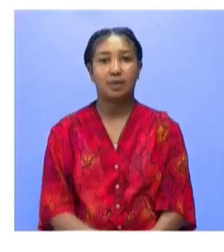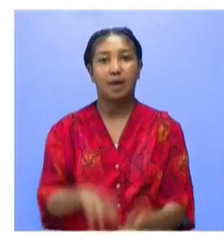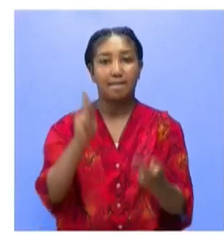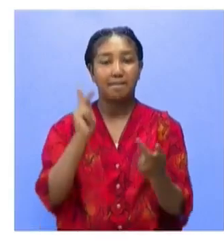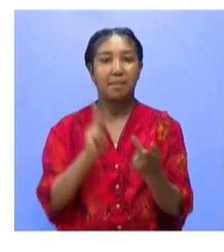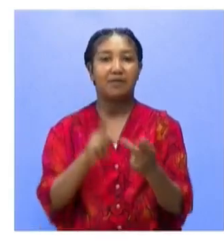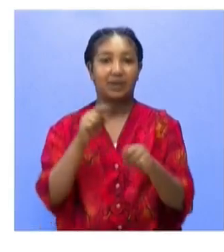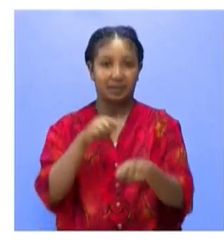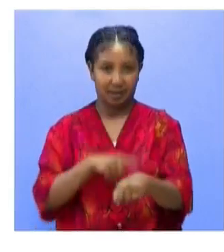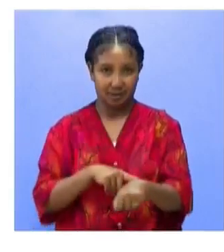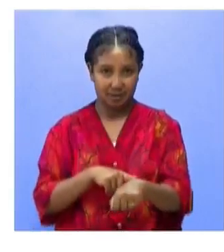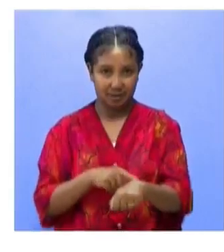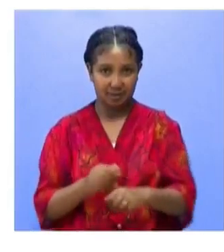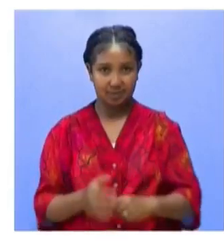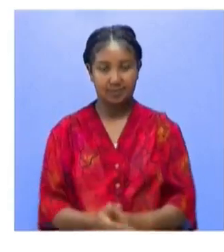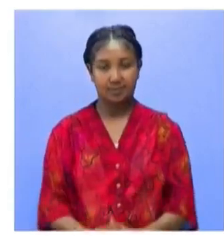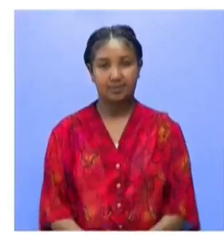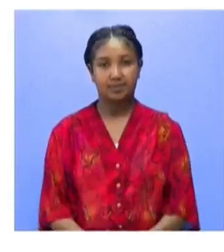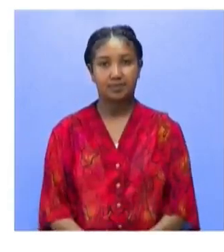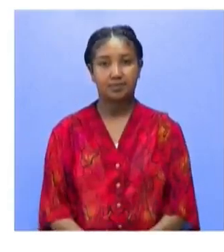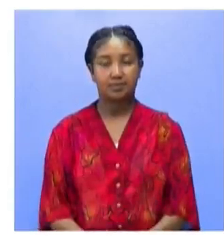perfect tense.